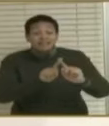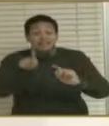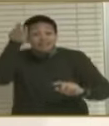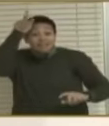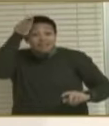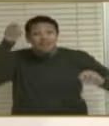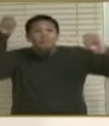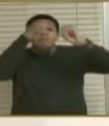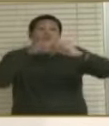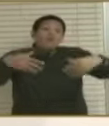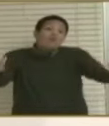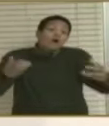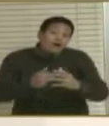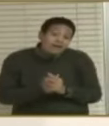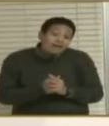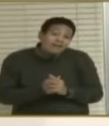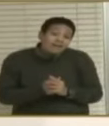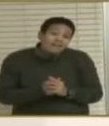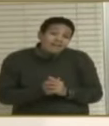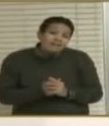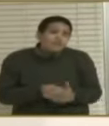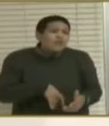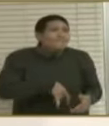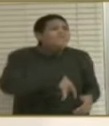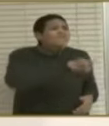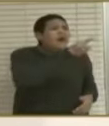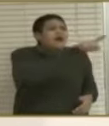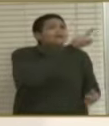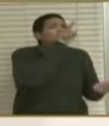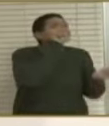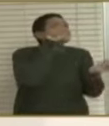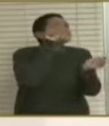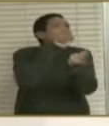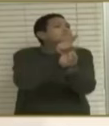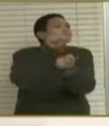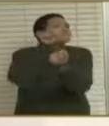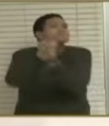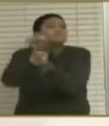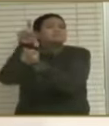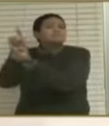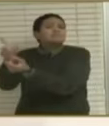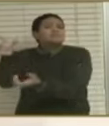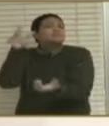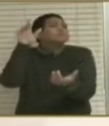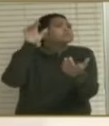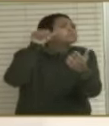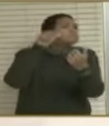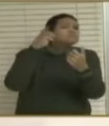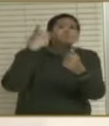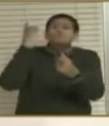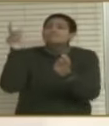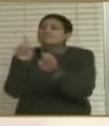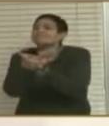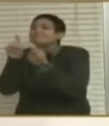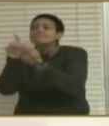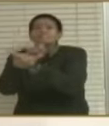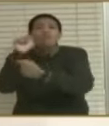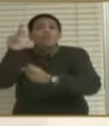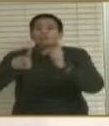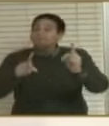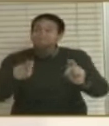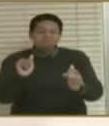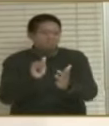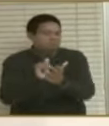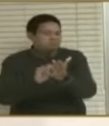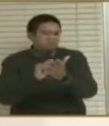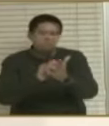more so to contact trace all the persons that they have come in contact with. And given the